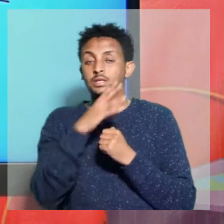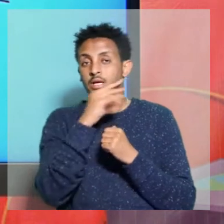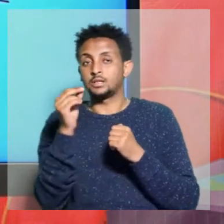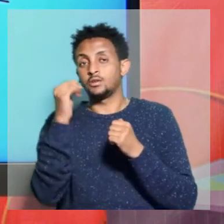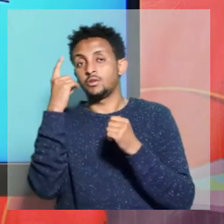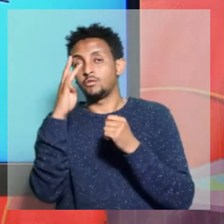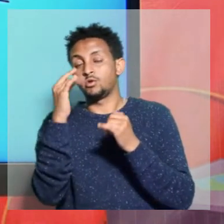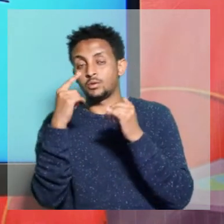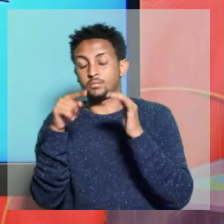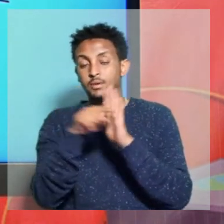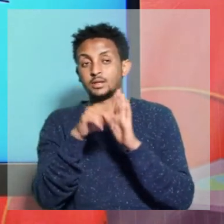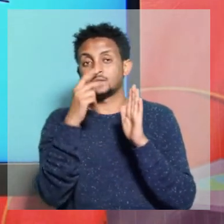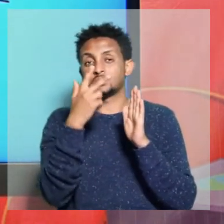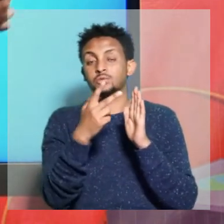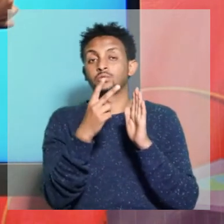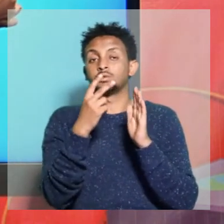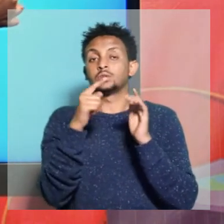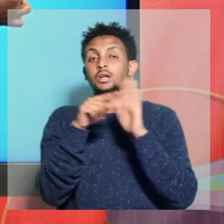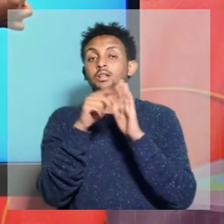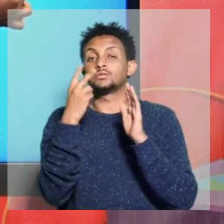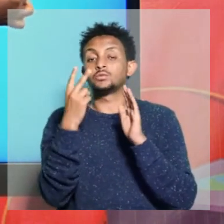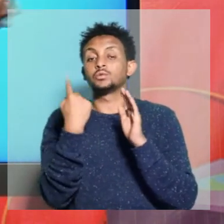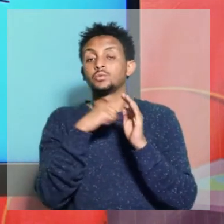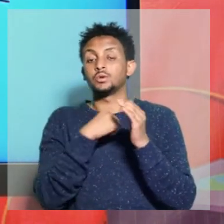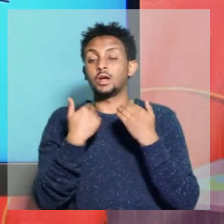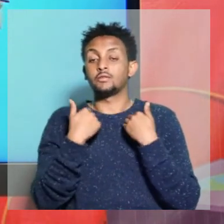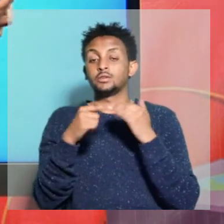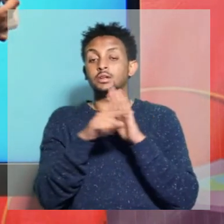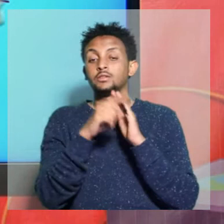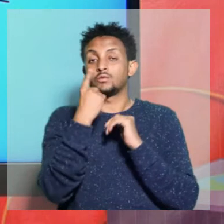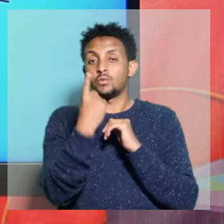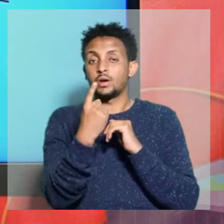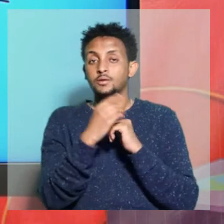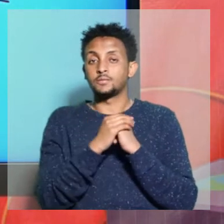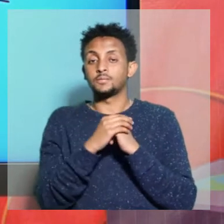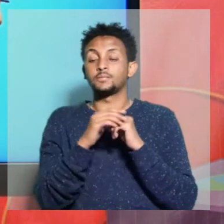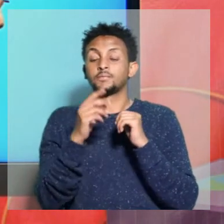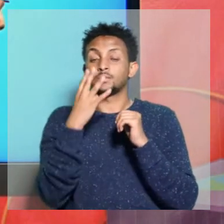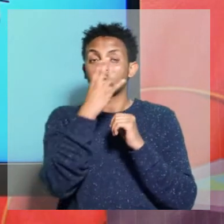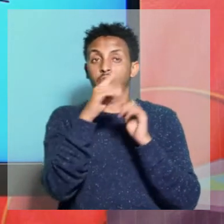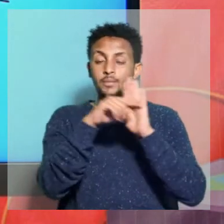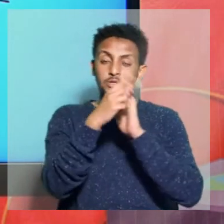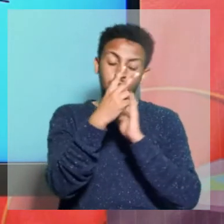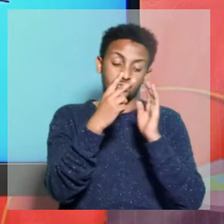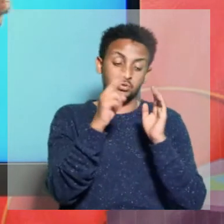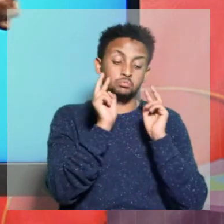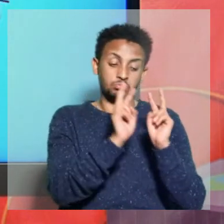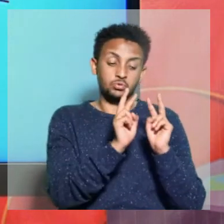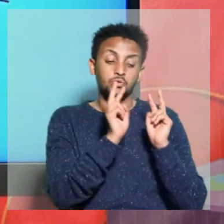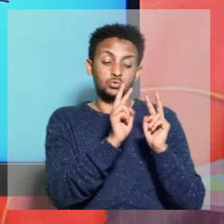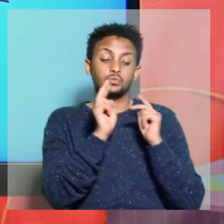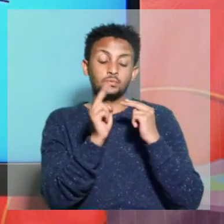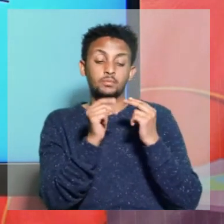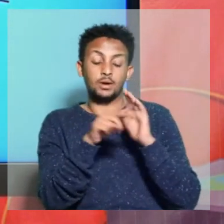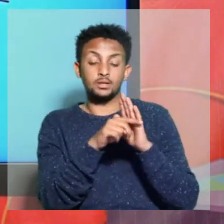And 4 minus 2 is negative 2. And here you have negative 1. Negative 1 and 4 minus 2 is 2. 2 times